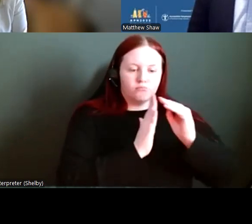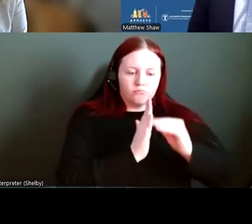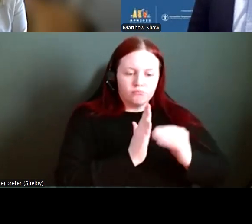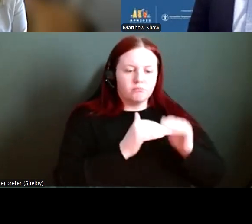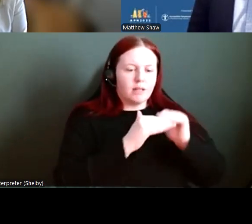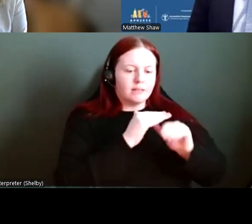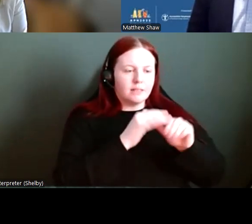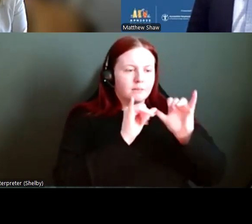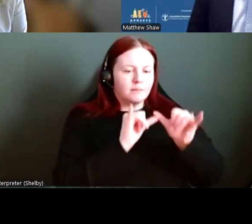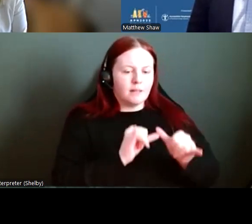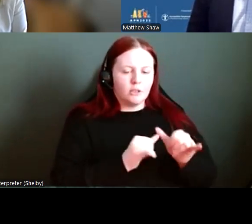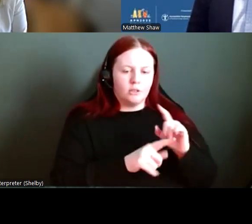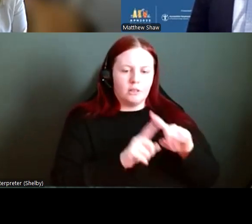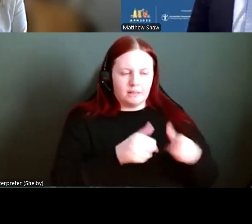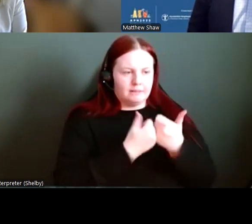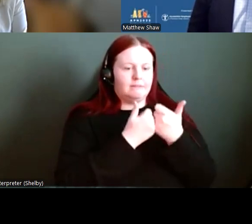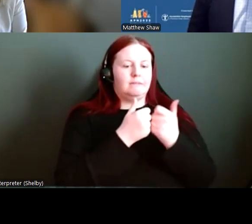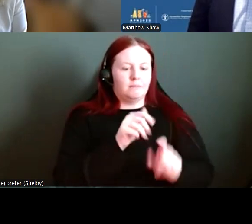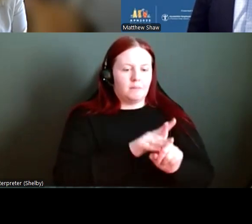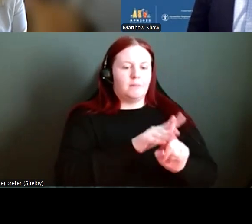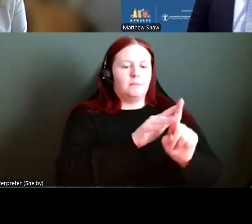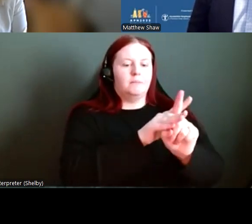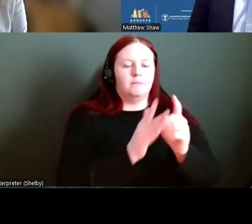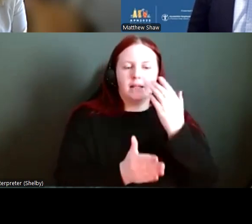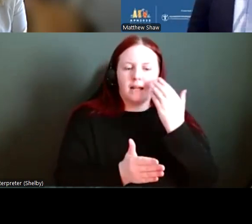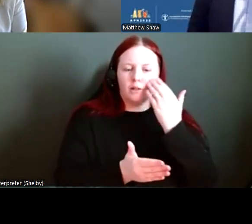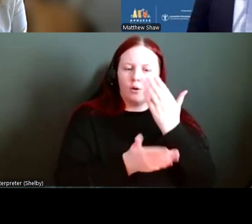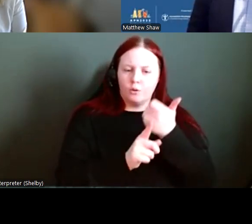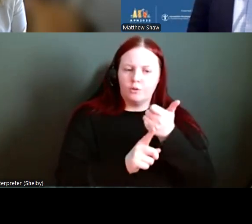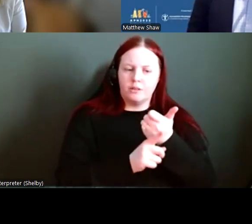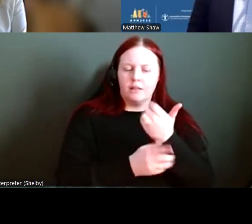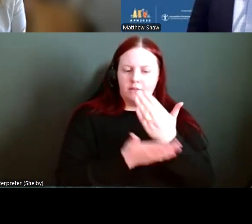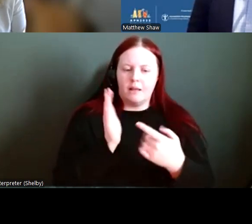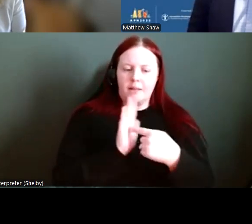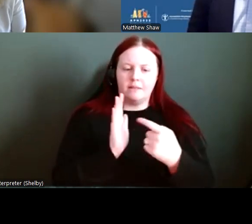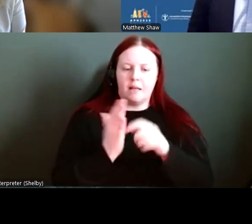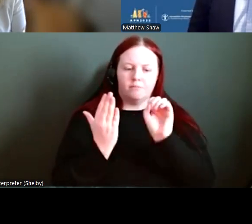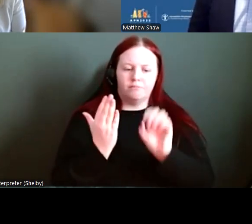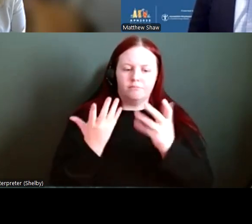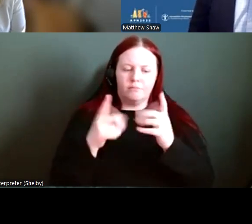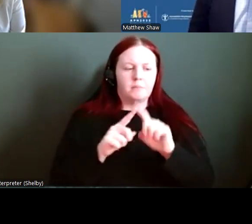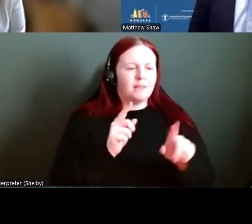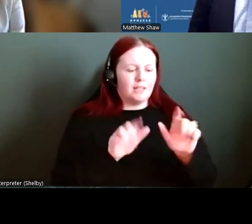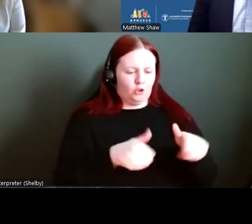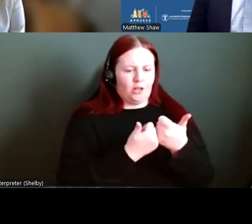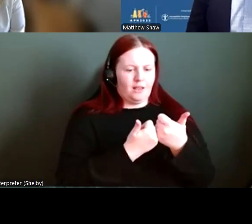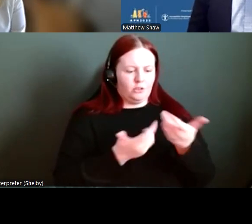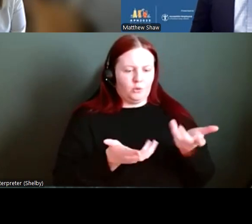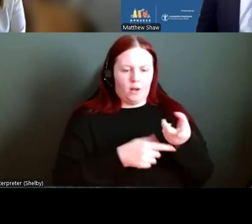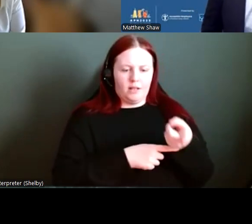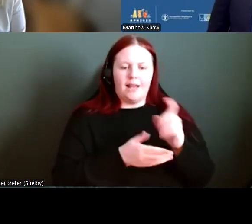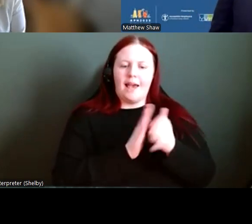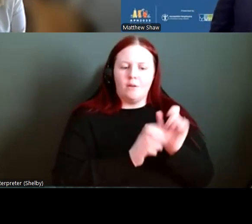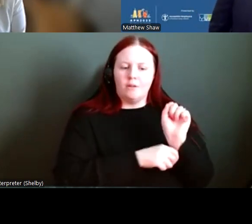how might they overcome? I know we've given some examples when you're talking about success stories, but what are those challenges and how do they overcome